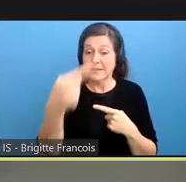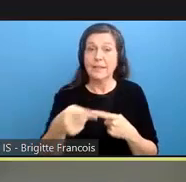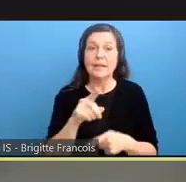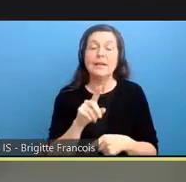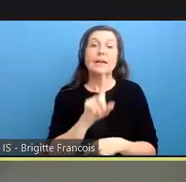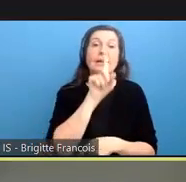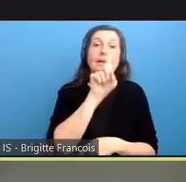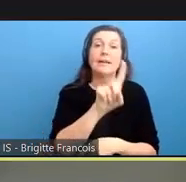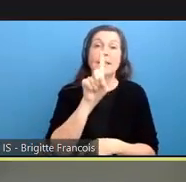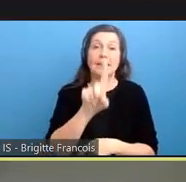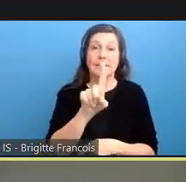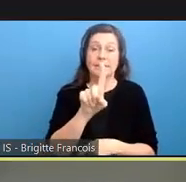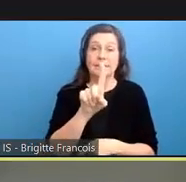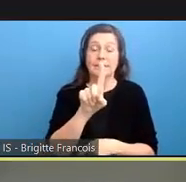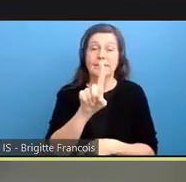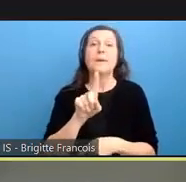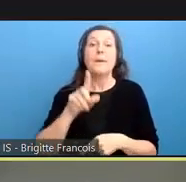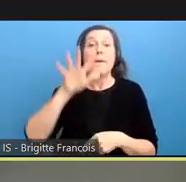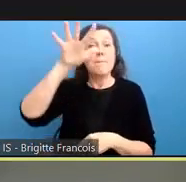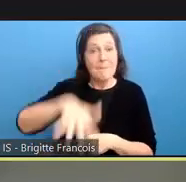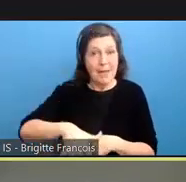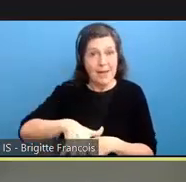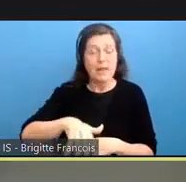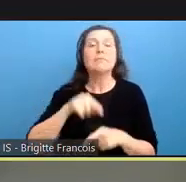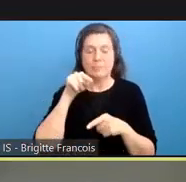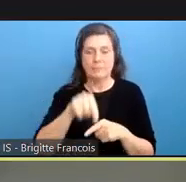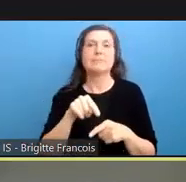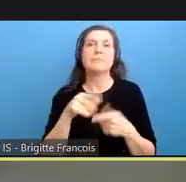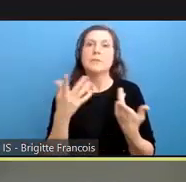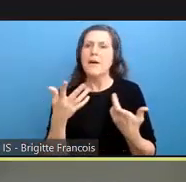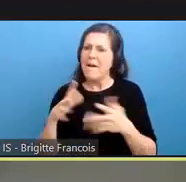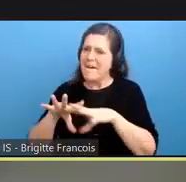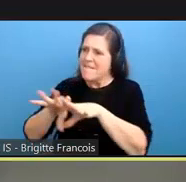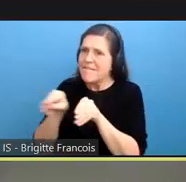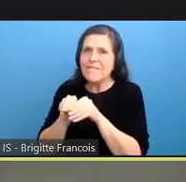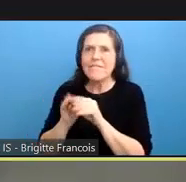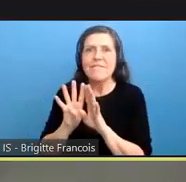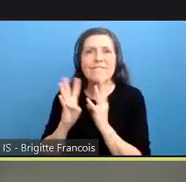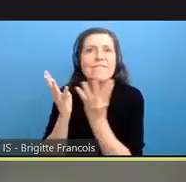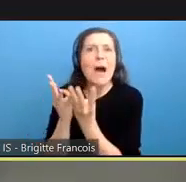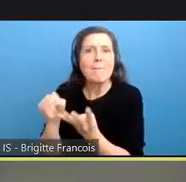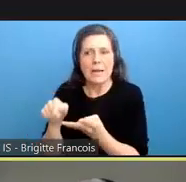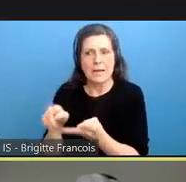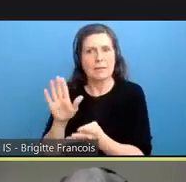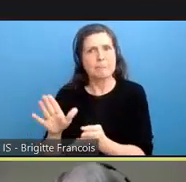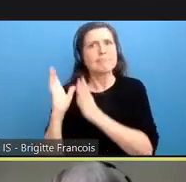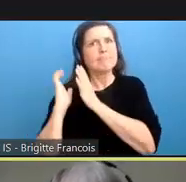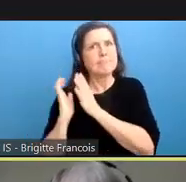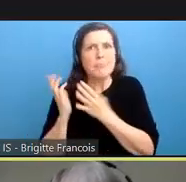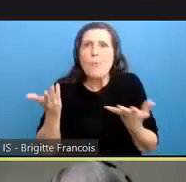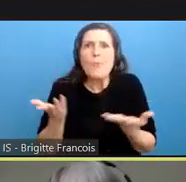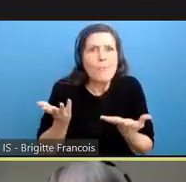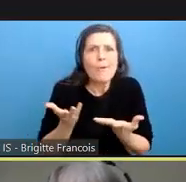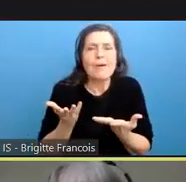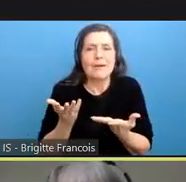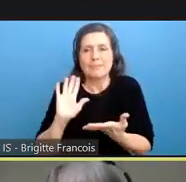May, will focus on specifically the sort of role of families. And we'll have some really interesting